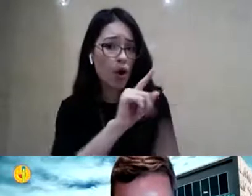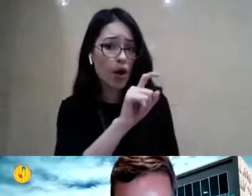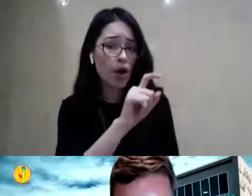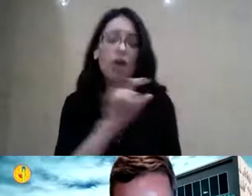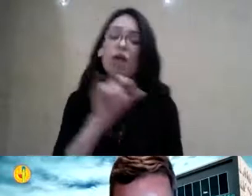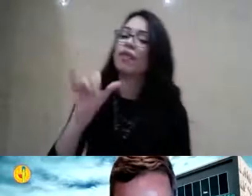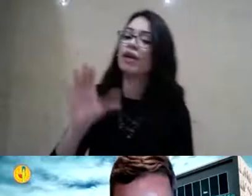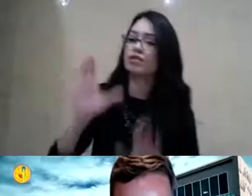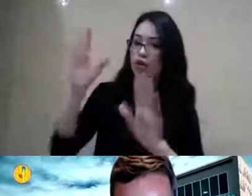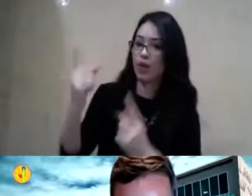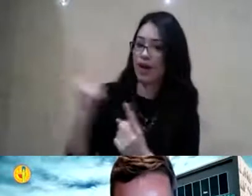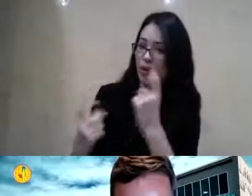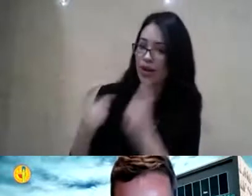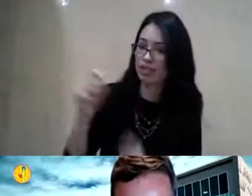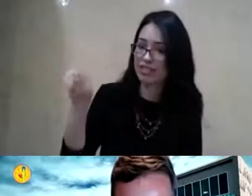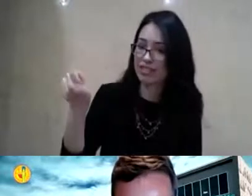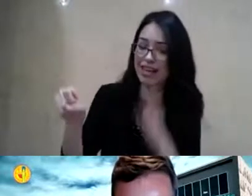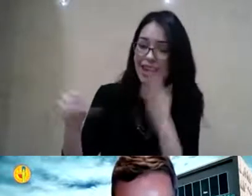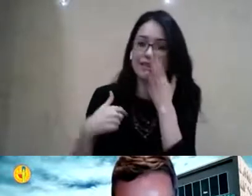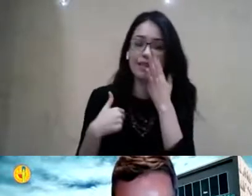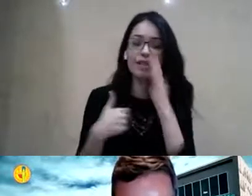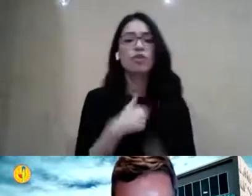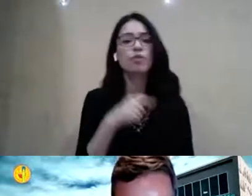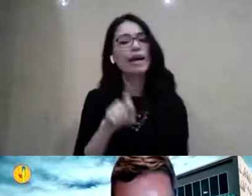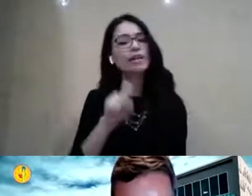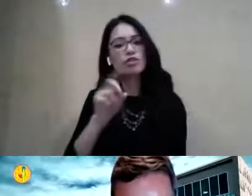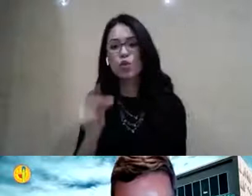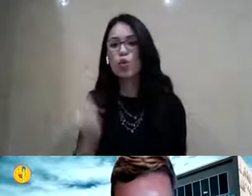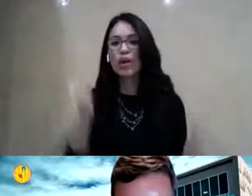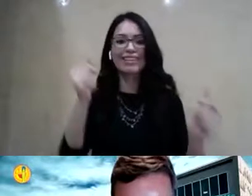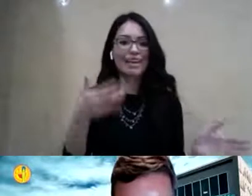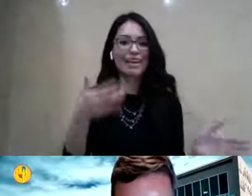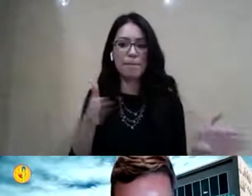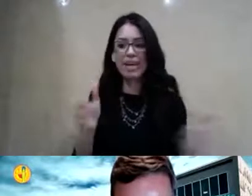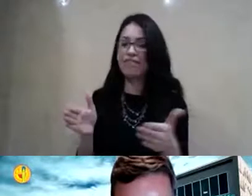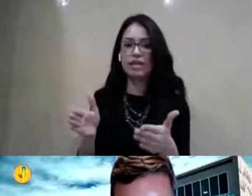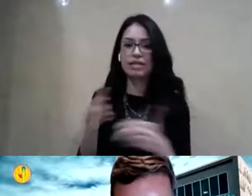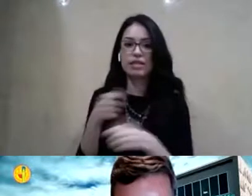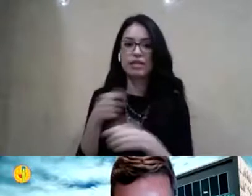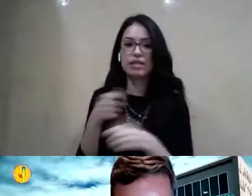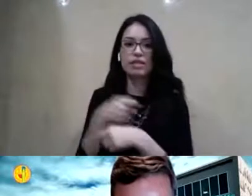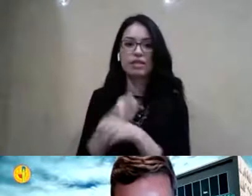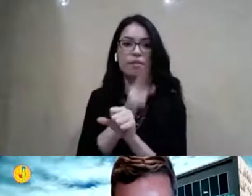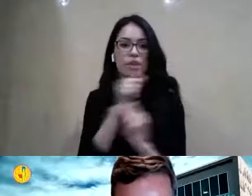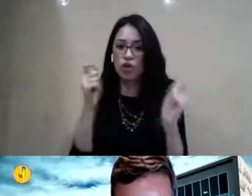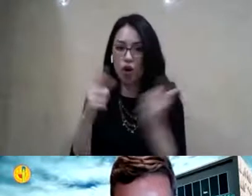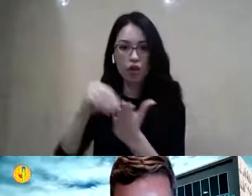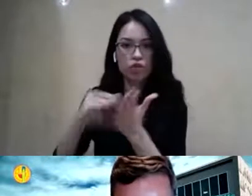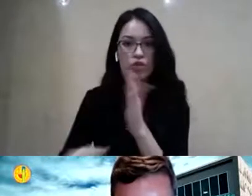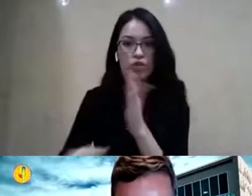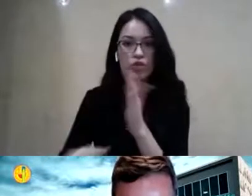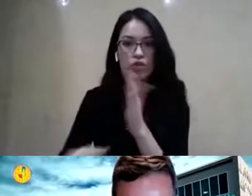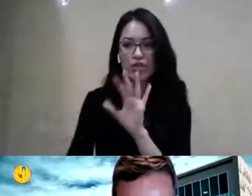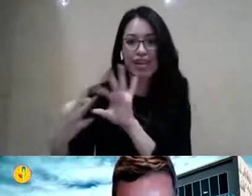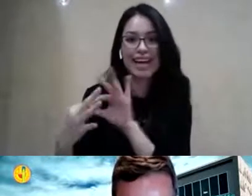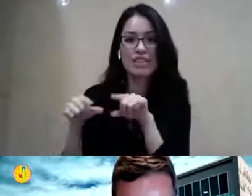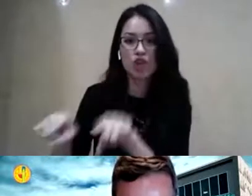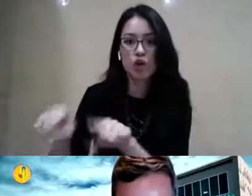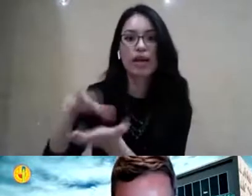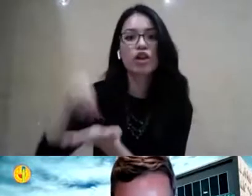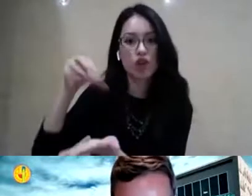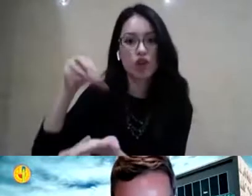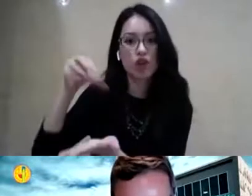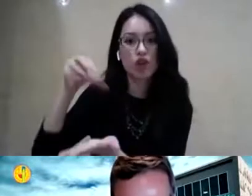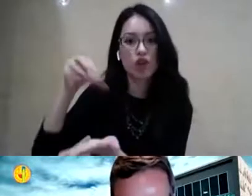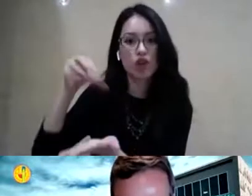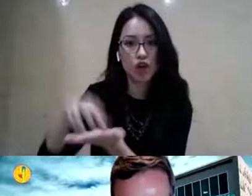to quickly pivot to keep every student connected and learning, remain connected to their school community and learning. We didn't start